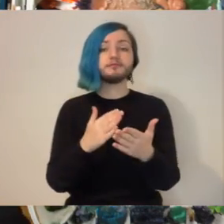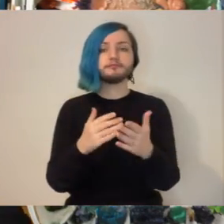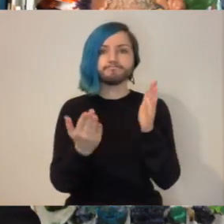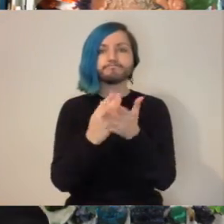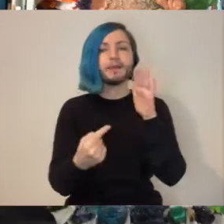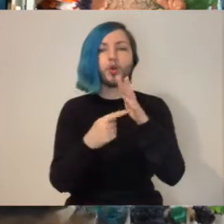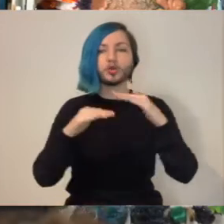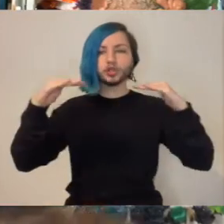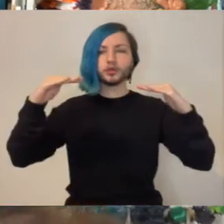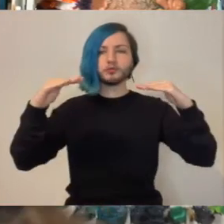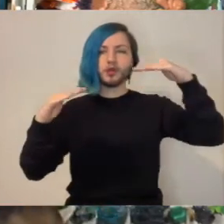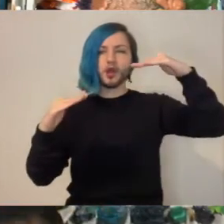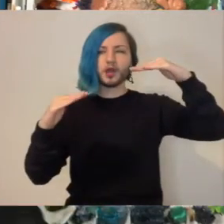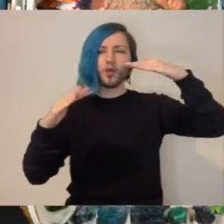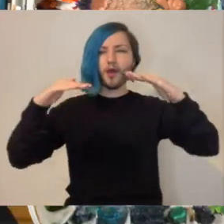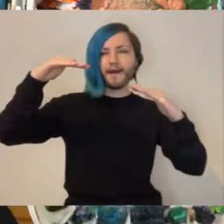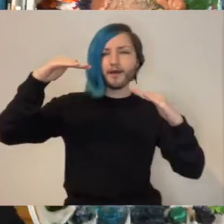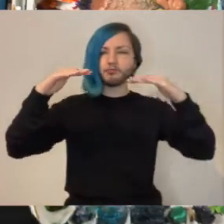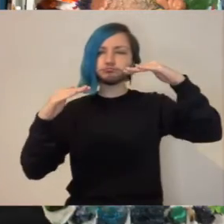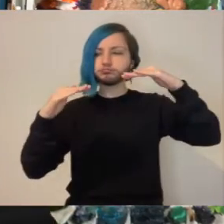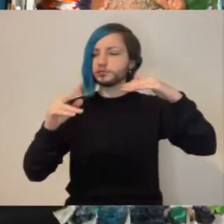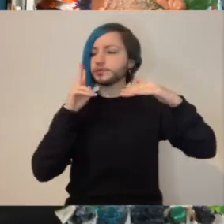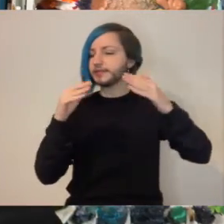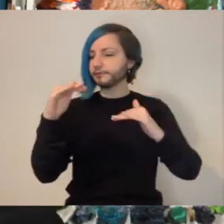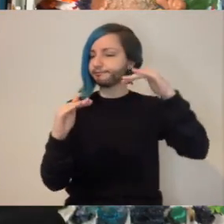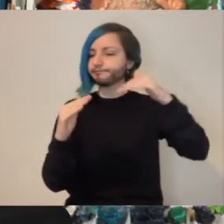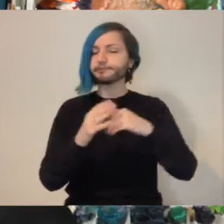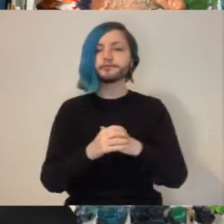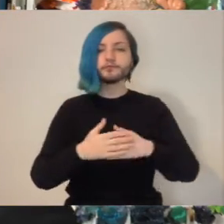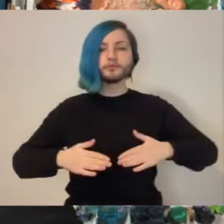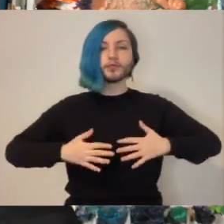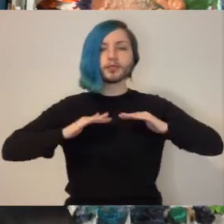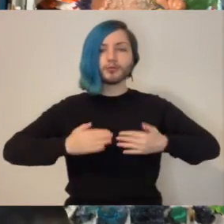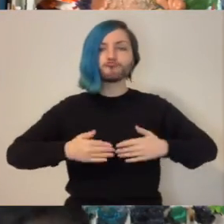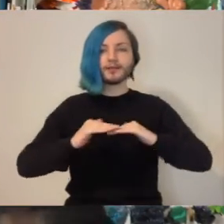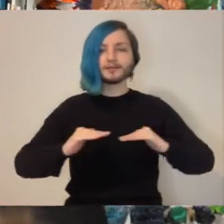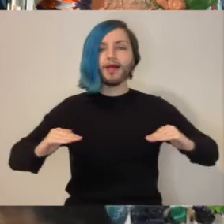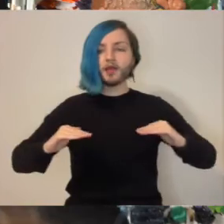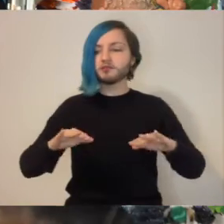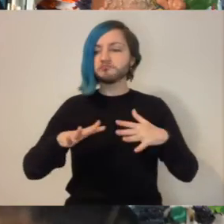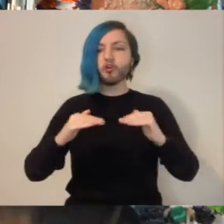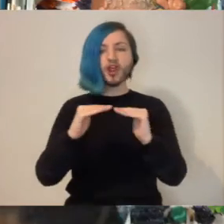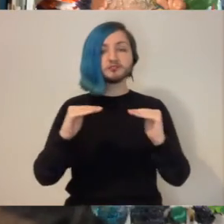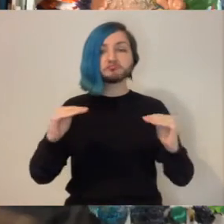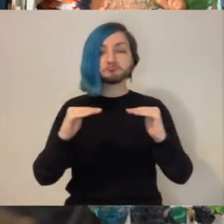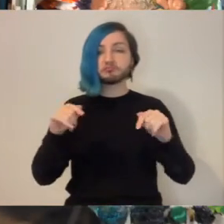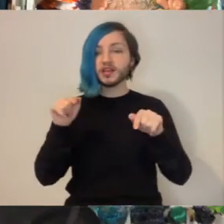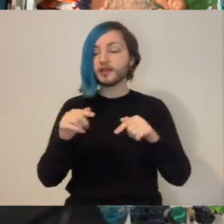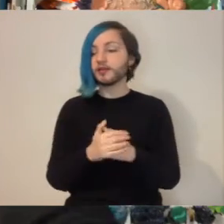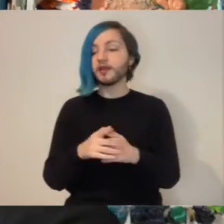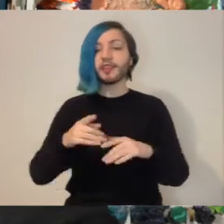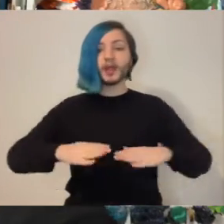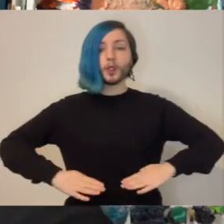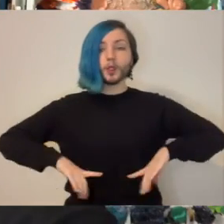always very important. Where is that shoulder slightly higher than that? You can see I've done that line there. The breast line kind of almost is evening out on this